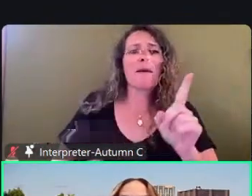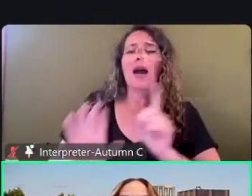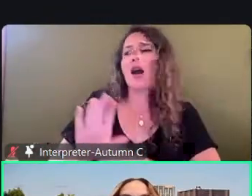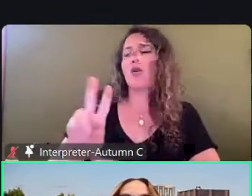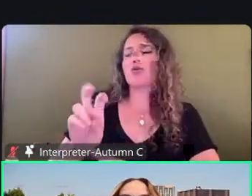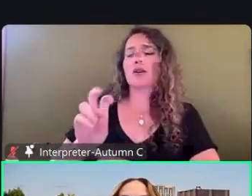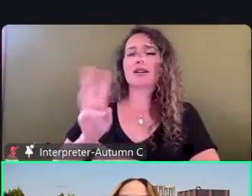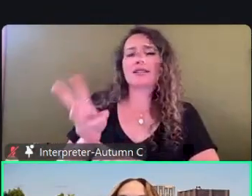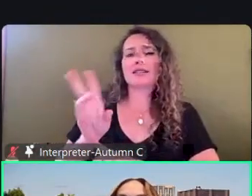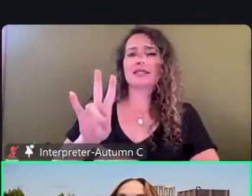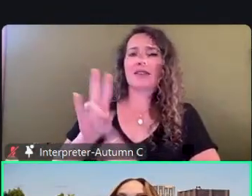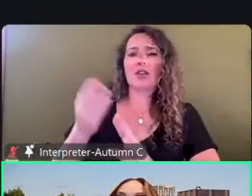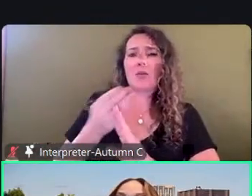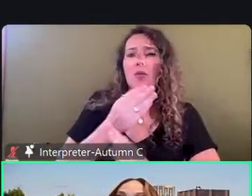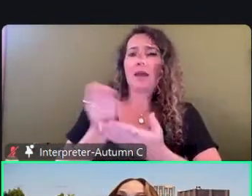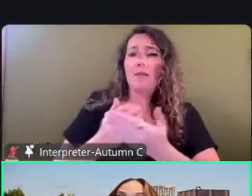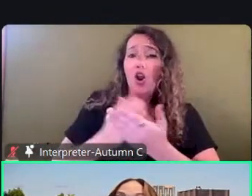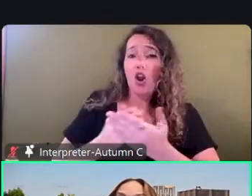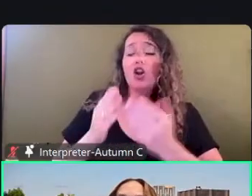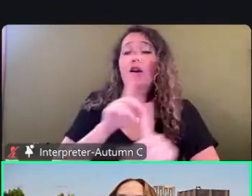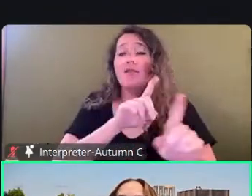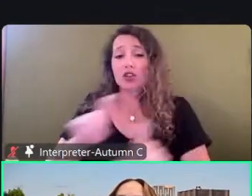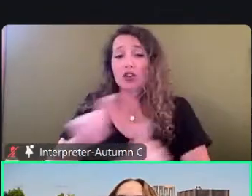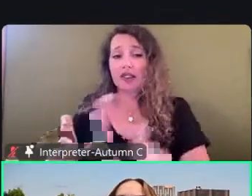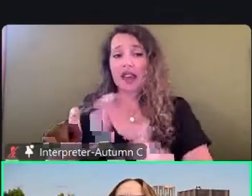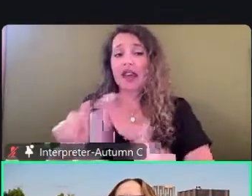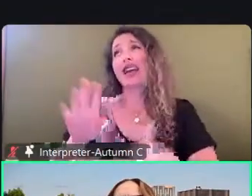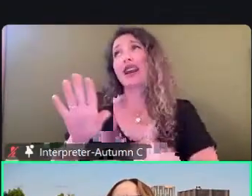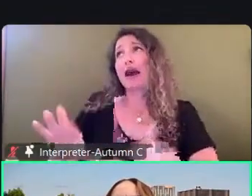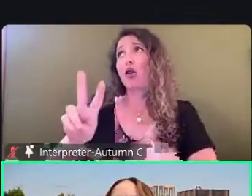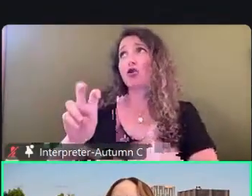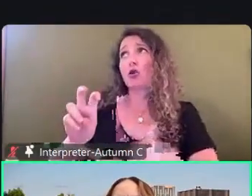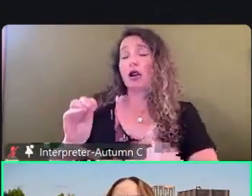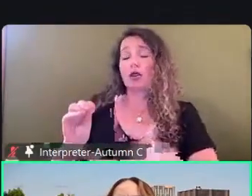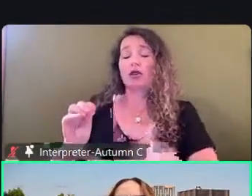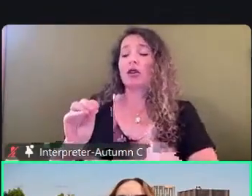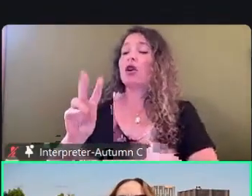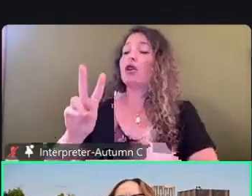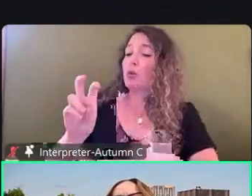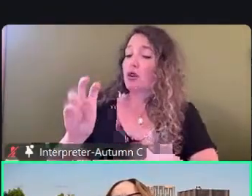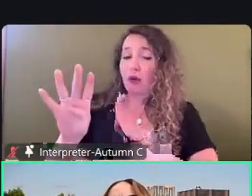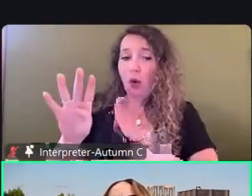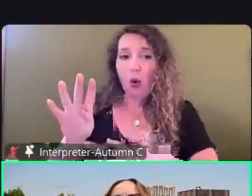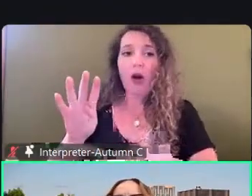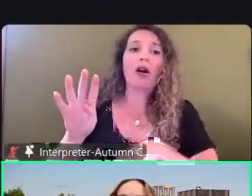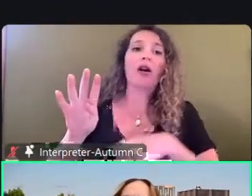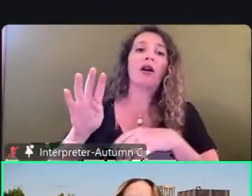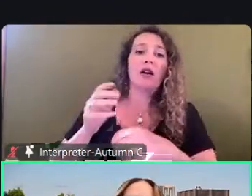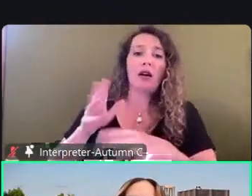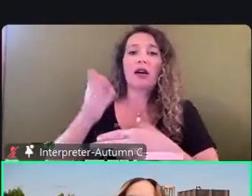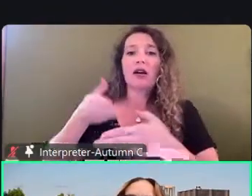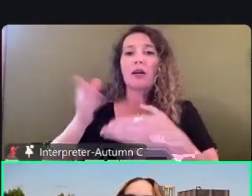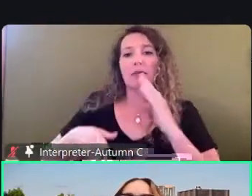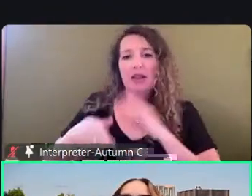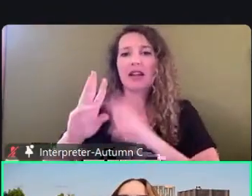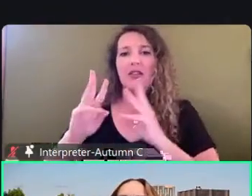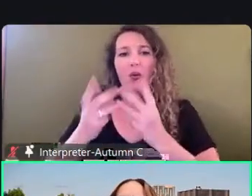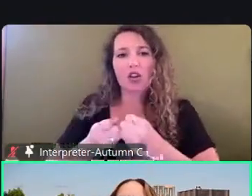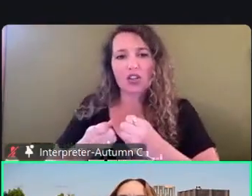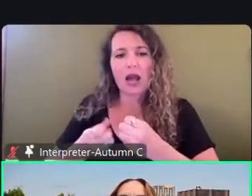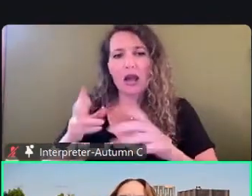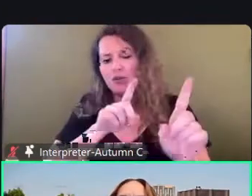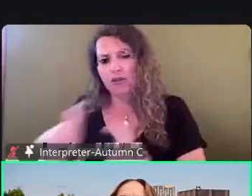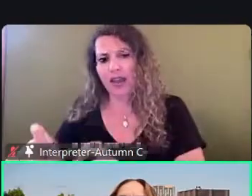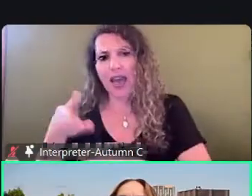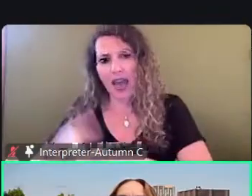of the survey, and 204 completed the post and the workshop. That attrition is due to religious holidays or people get ill,